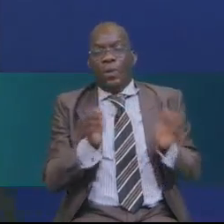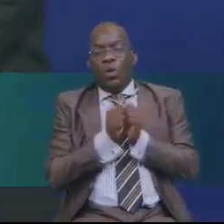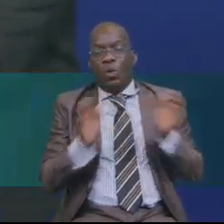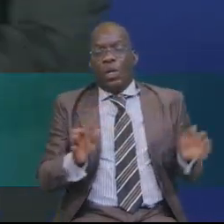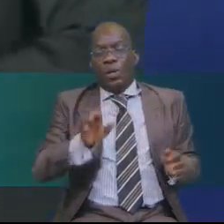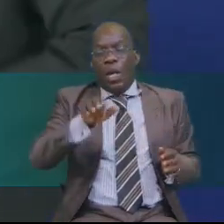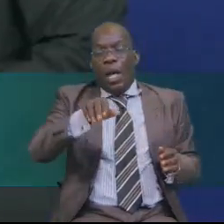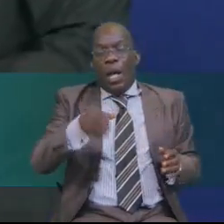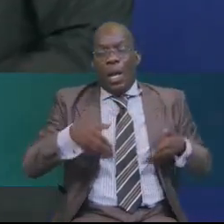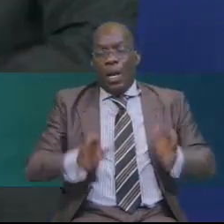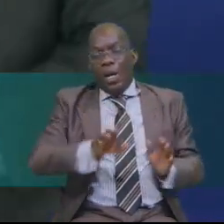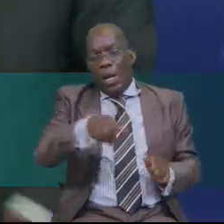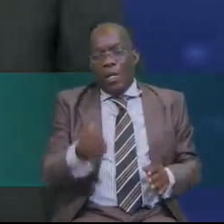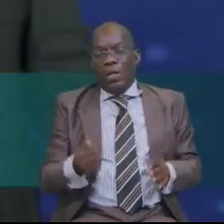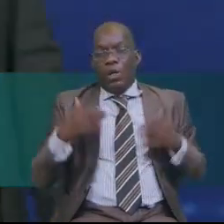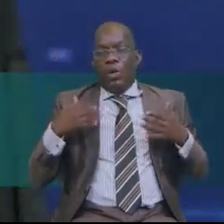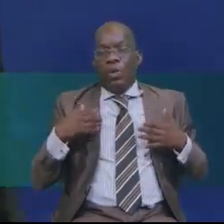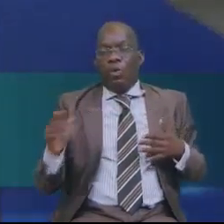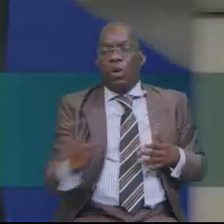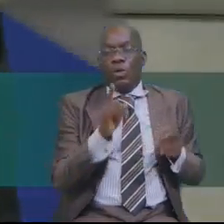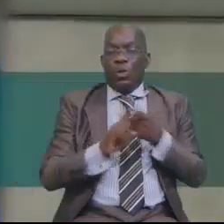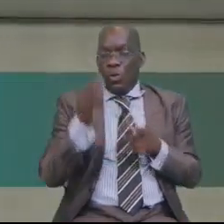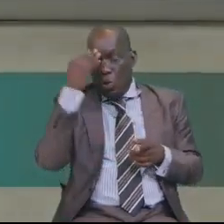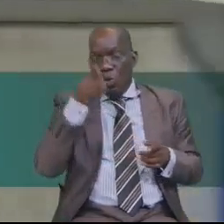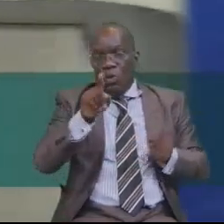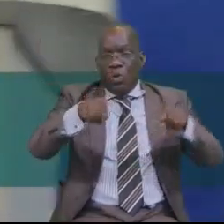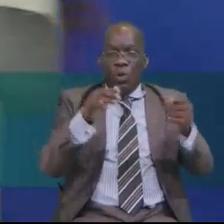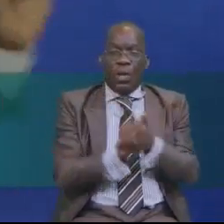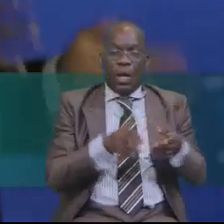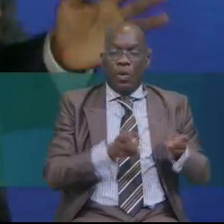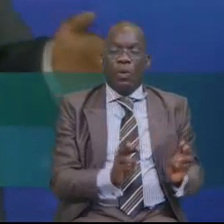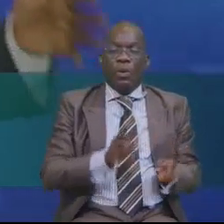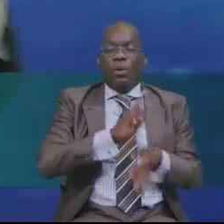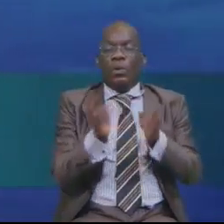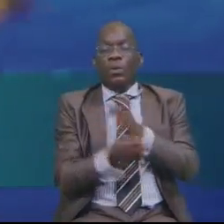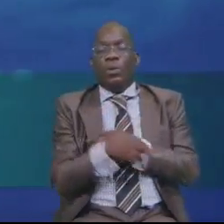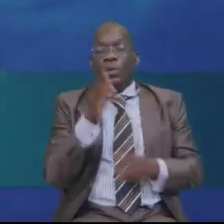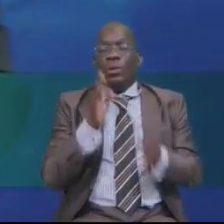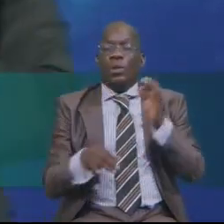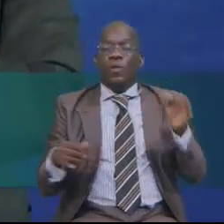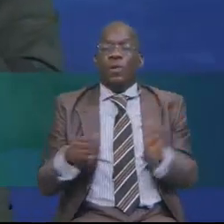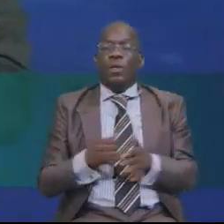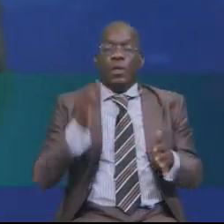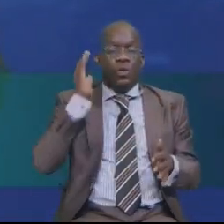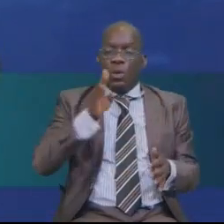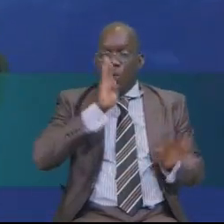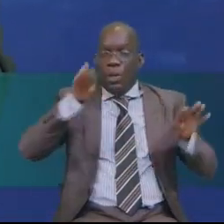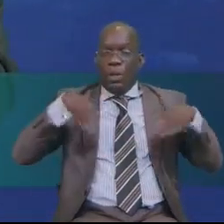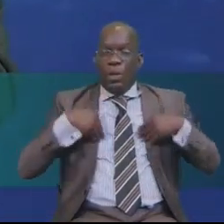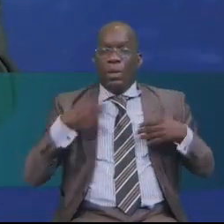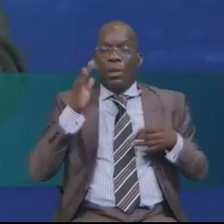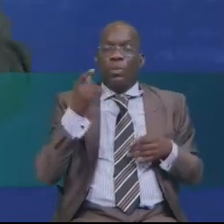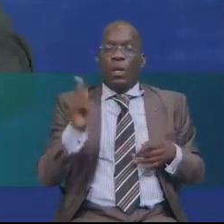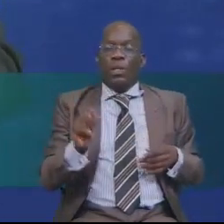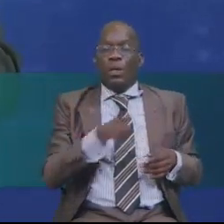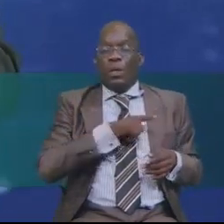allowing anybody to know, you go that direction. Repentance, if it's going to be accepted by the Lord,